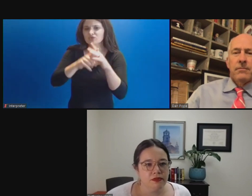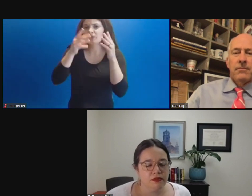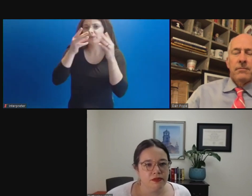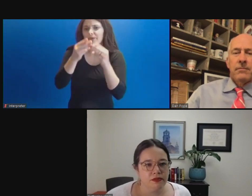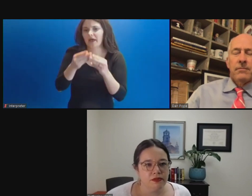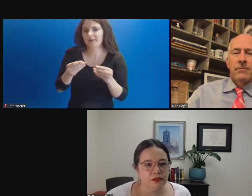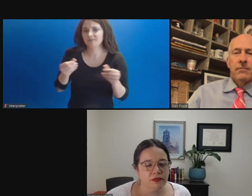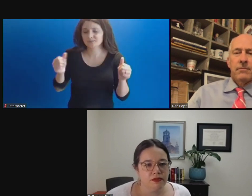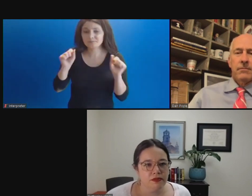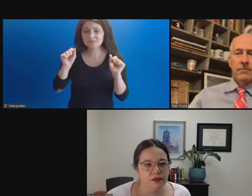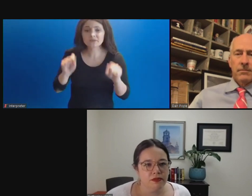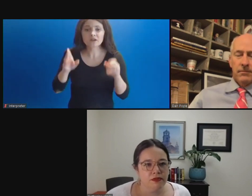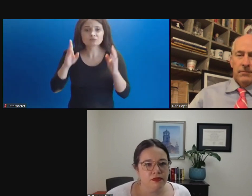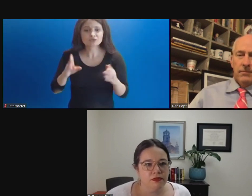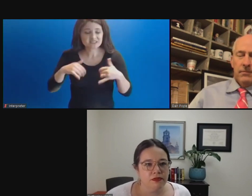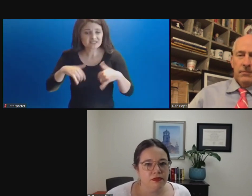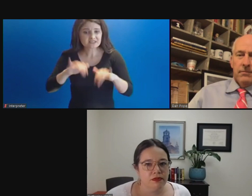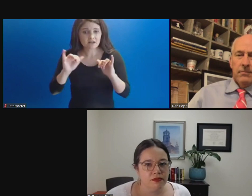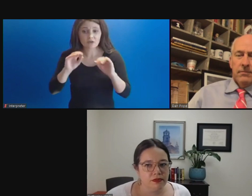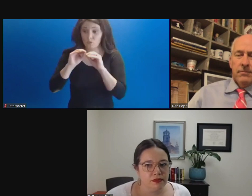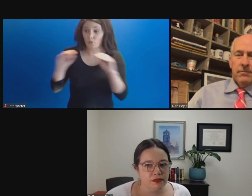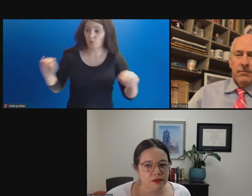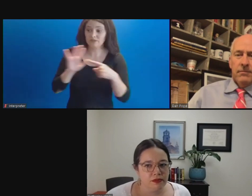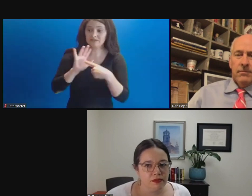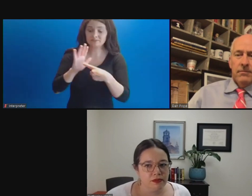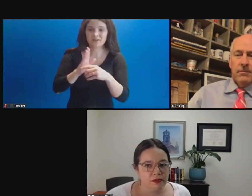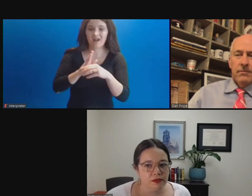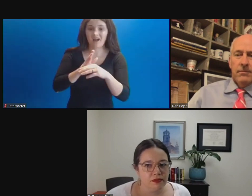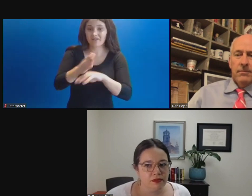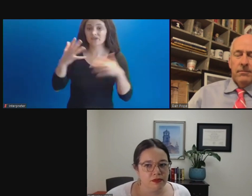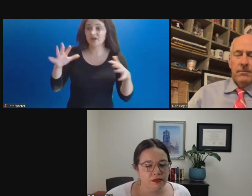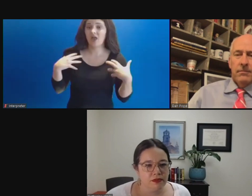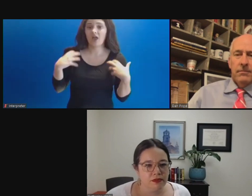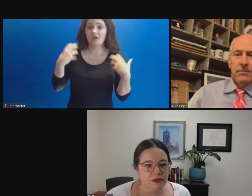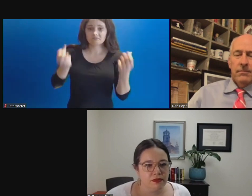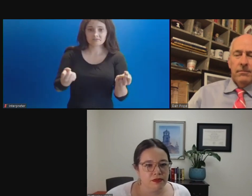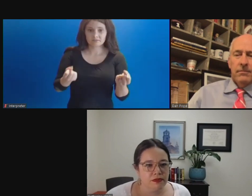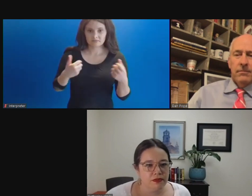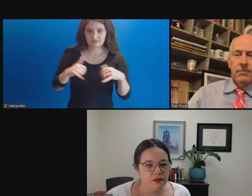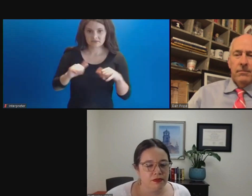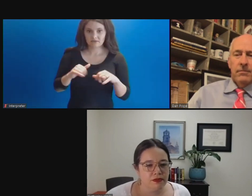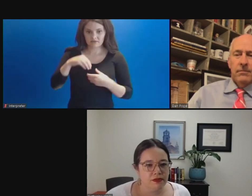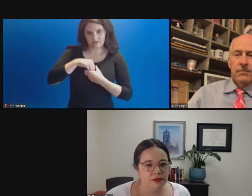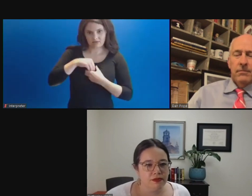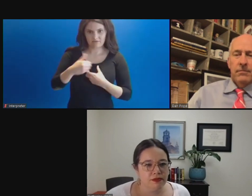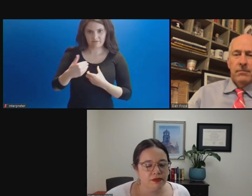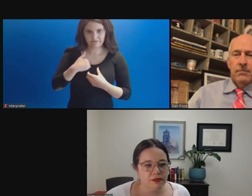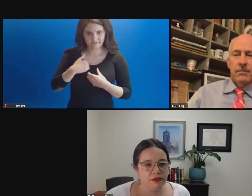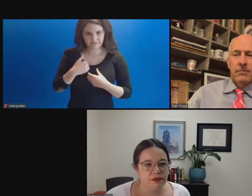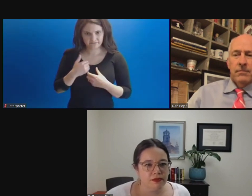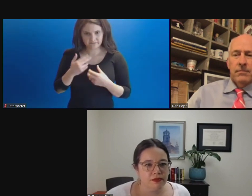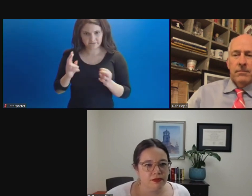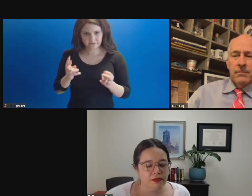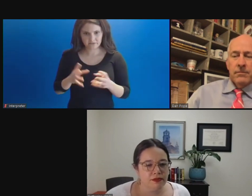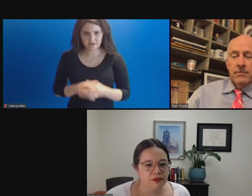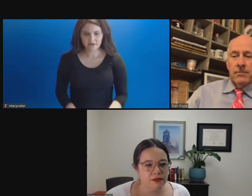And can someone still be asymptomatic after they have recovered? Thank you.